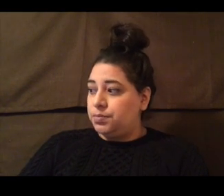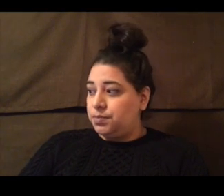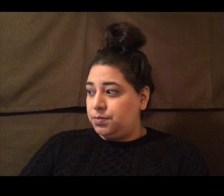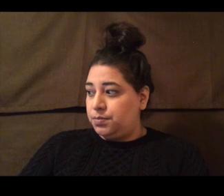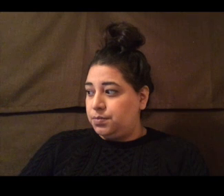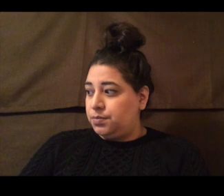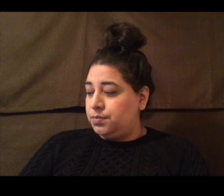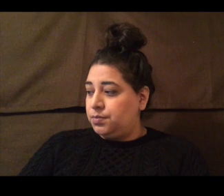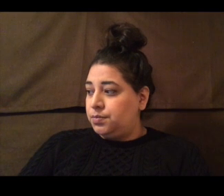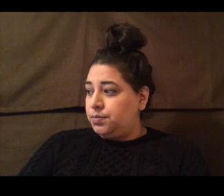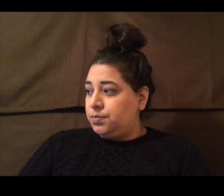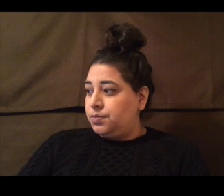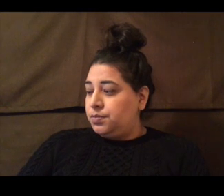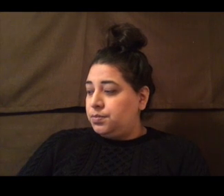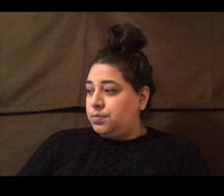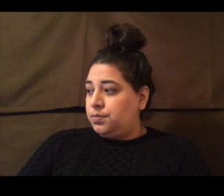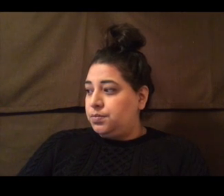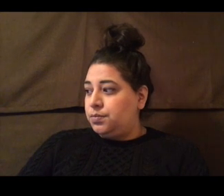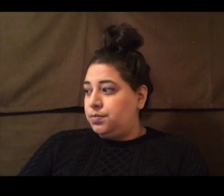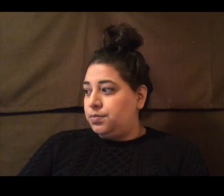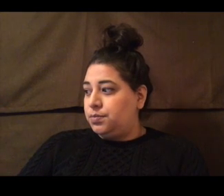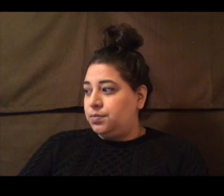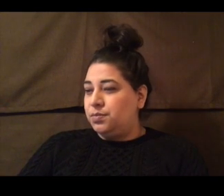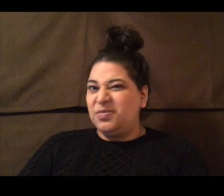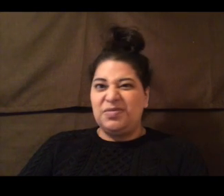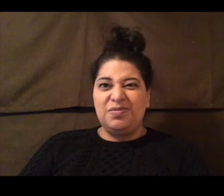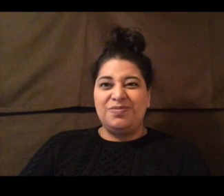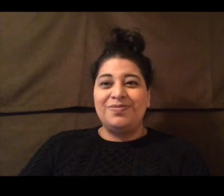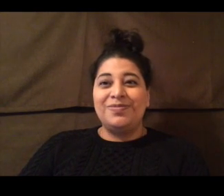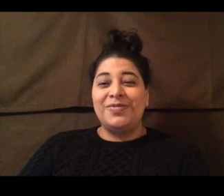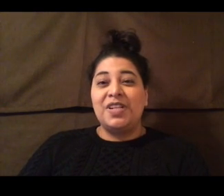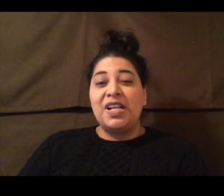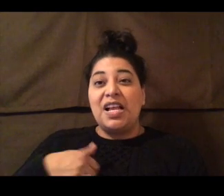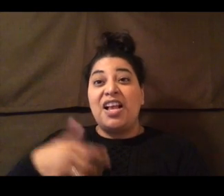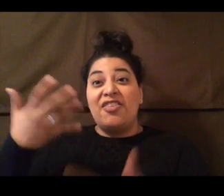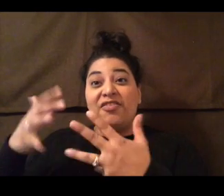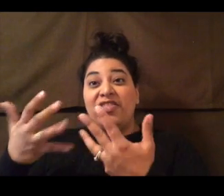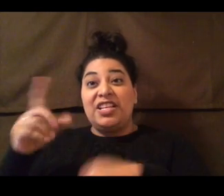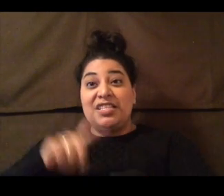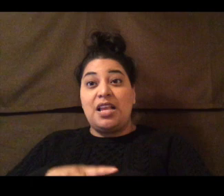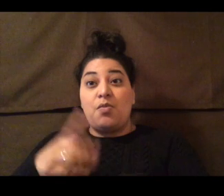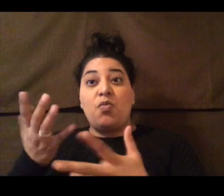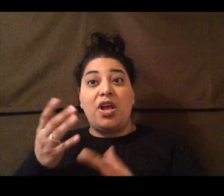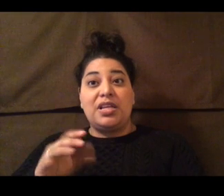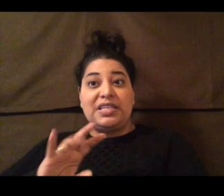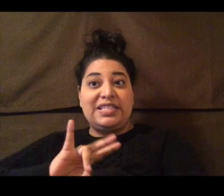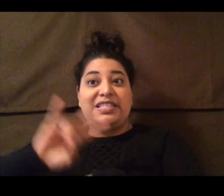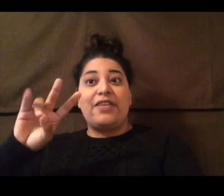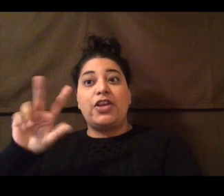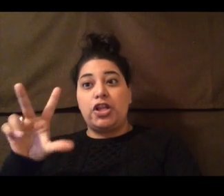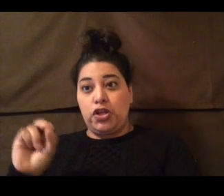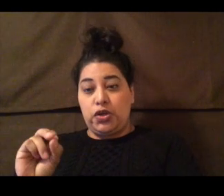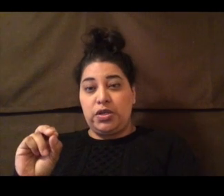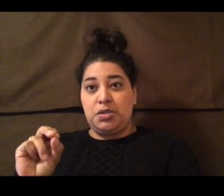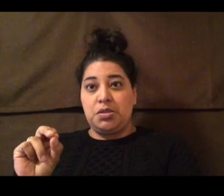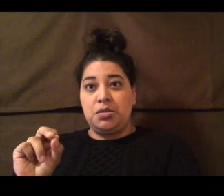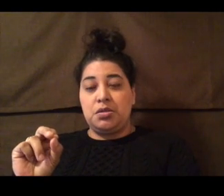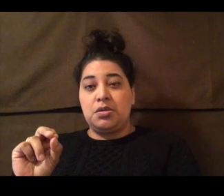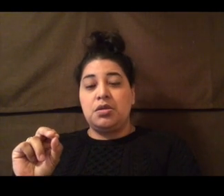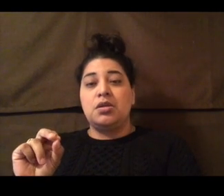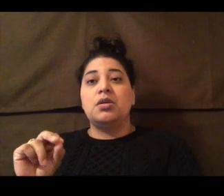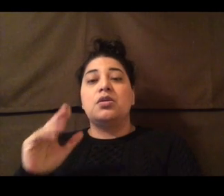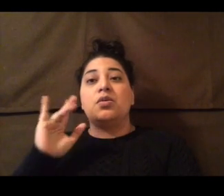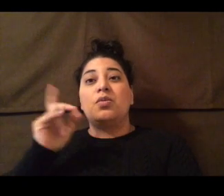Kind of wiggly, but that's okay. So our end time is going to be 7:30, and we're going to have to work